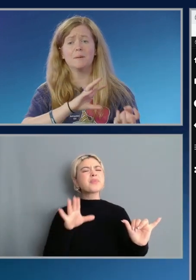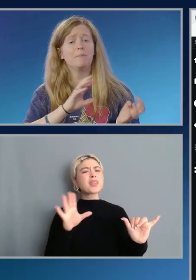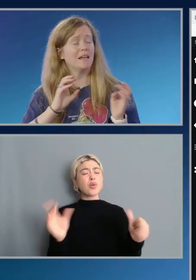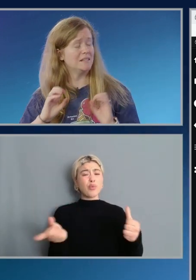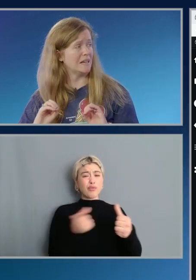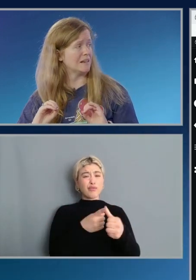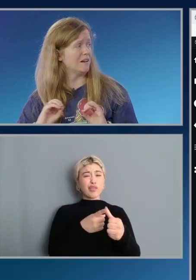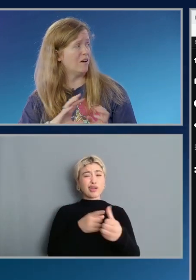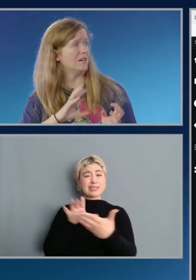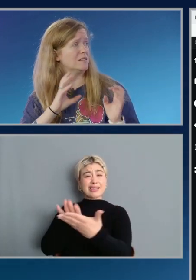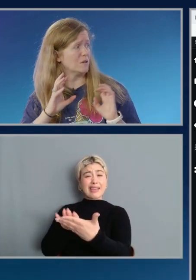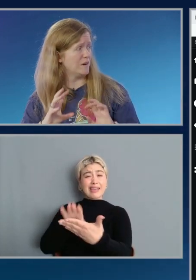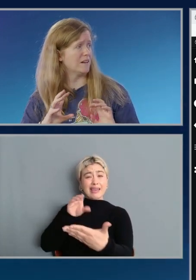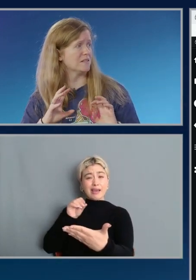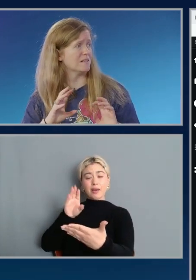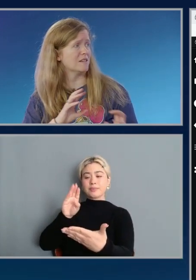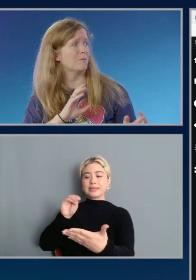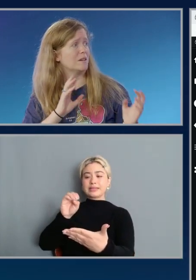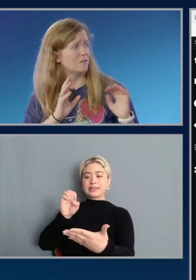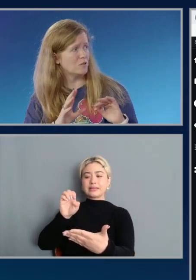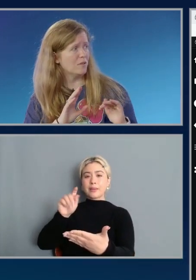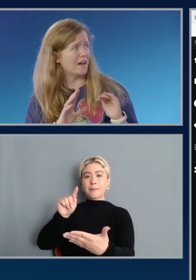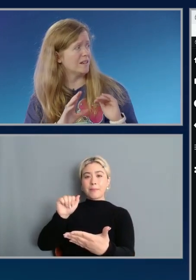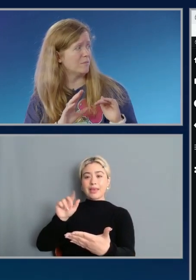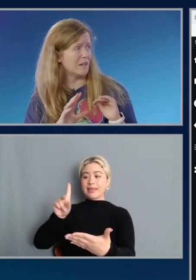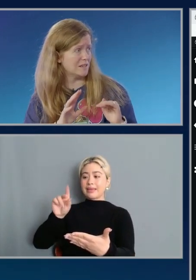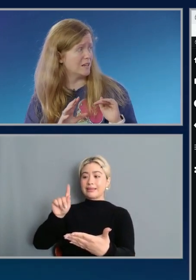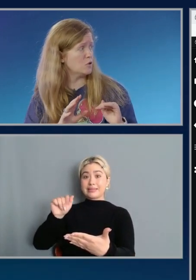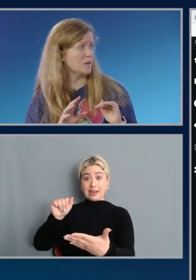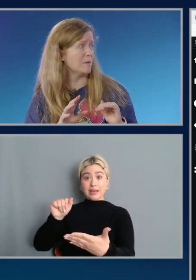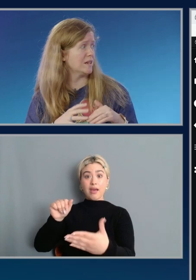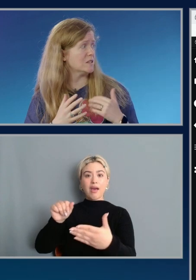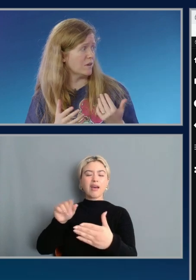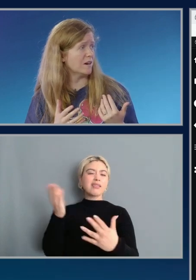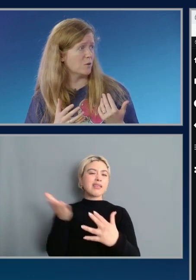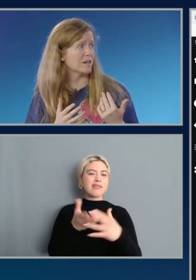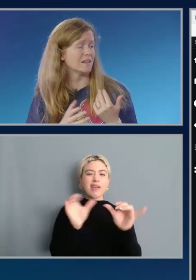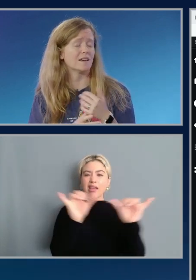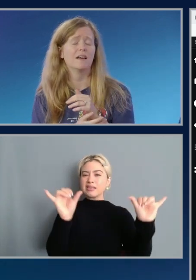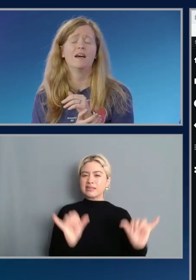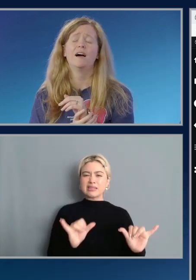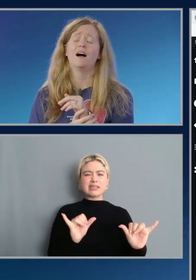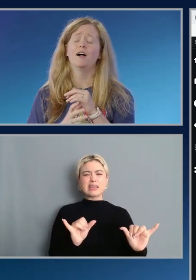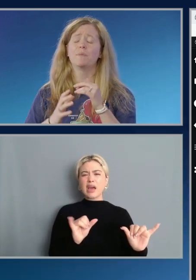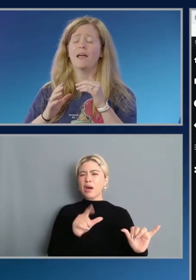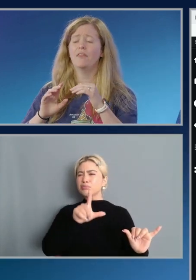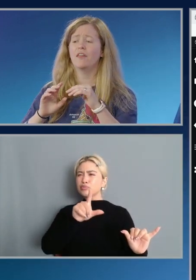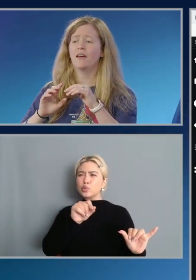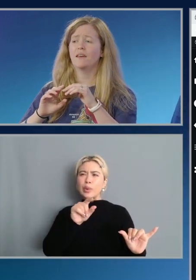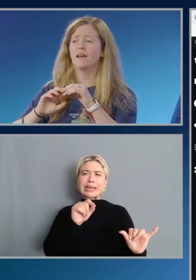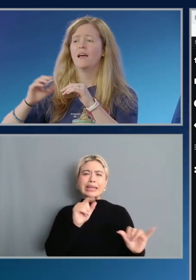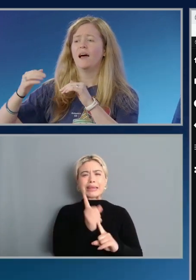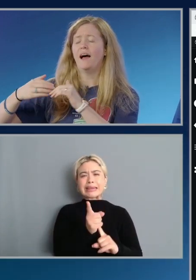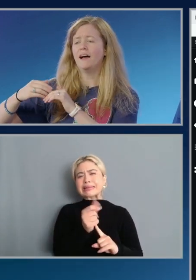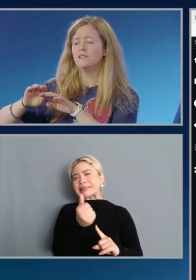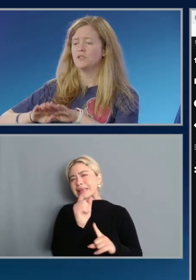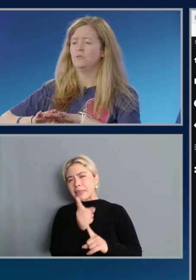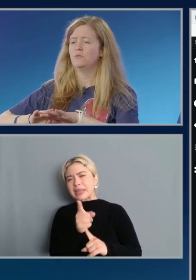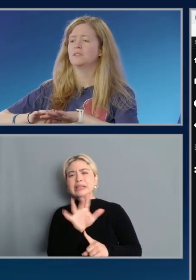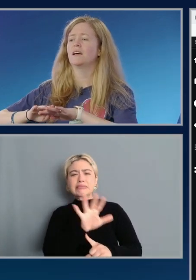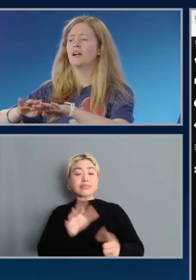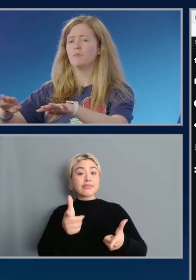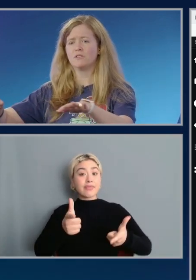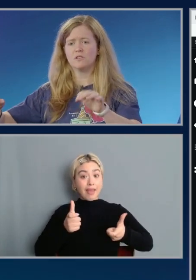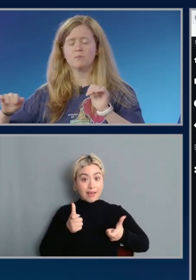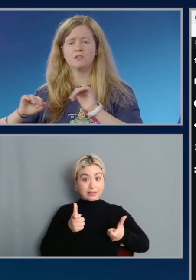copies the metadata onto the file system. It'll do that in like 10, 20 minutes very quickly. And then as